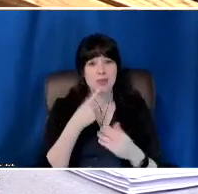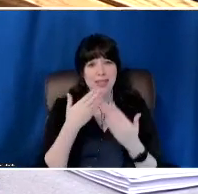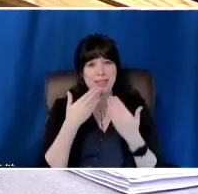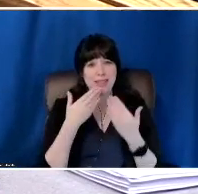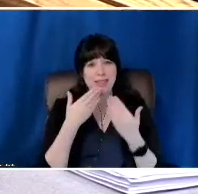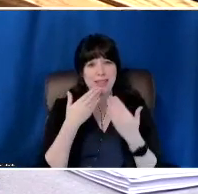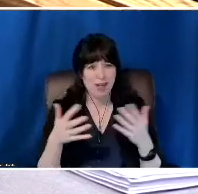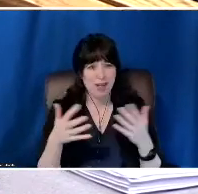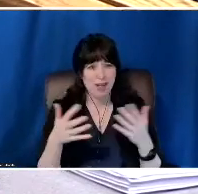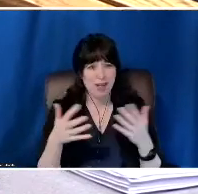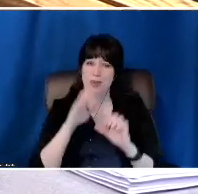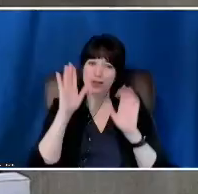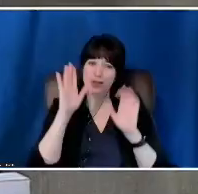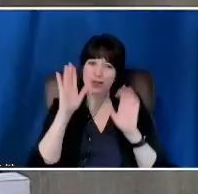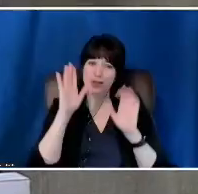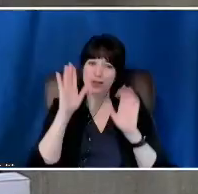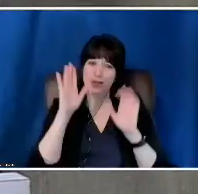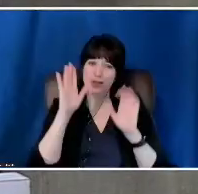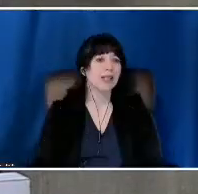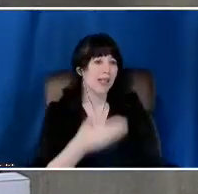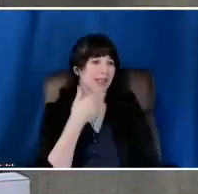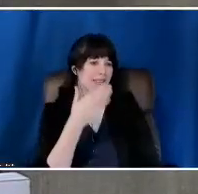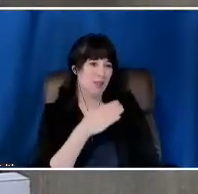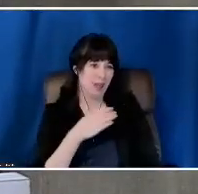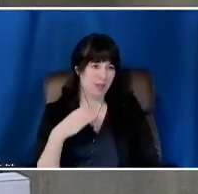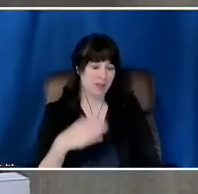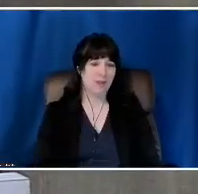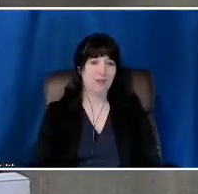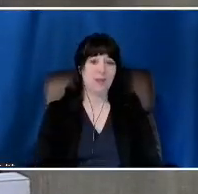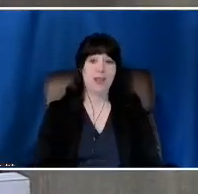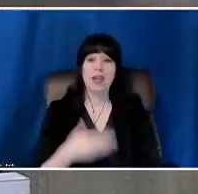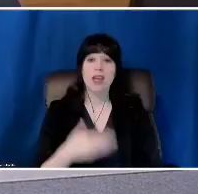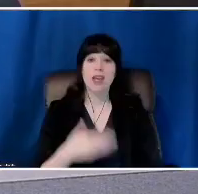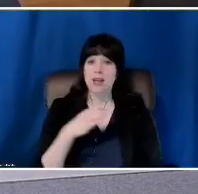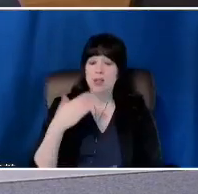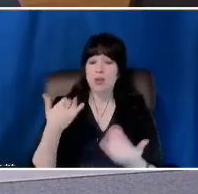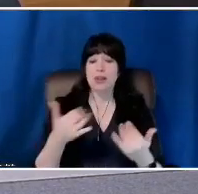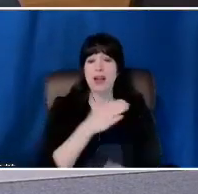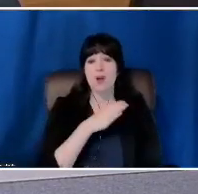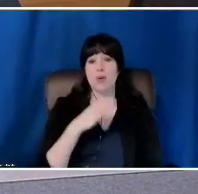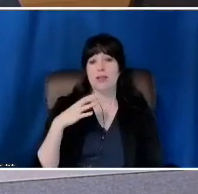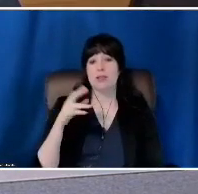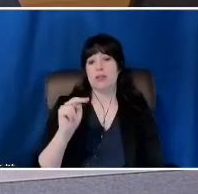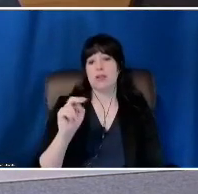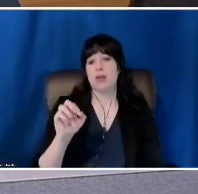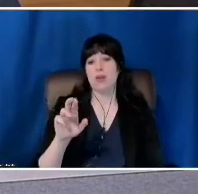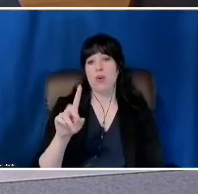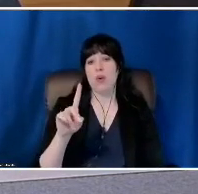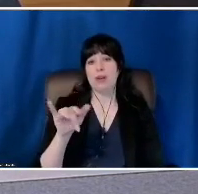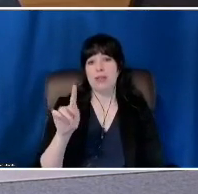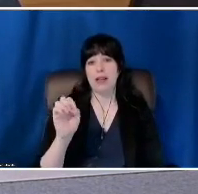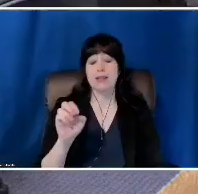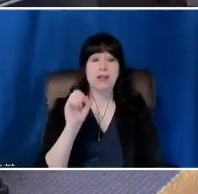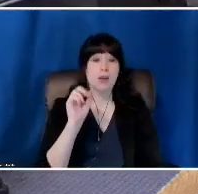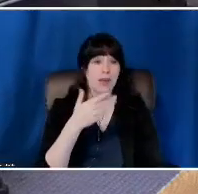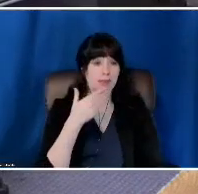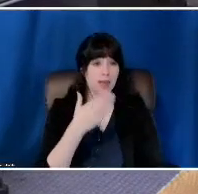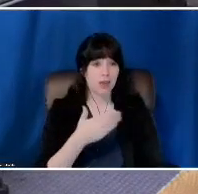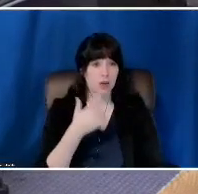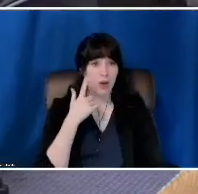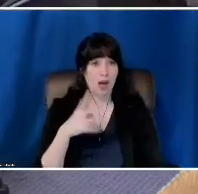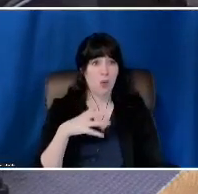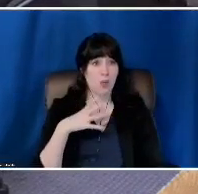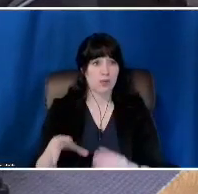was wonderful. Thank you so much, Councillor. Thank you, Councillor. Councillor Nordyke. Thank you. I definitely want to echo the kudos from